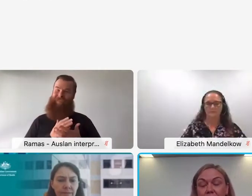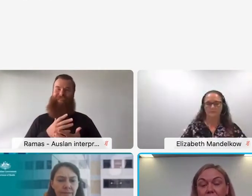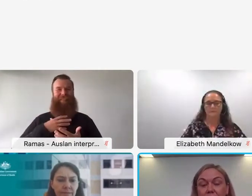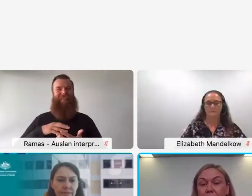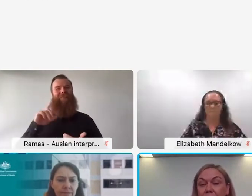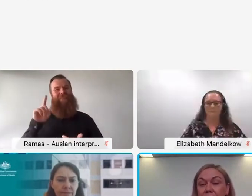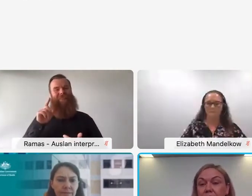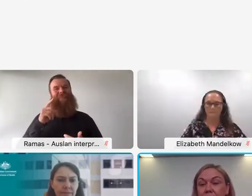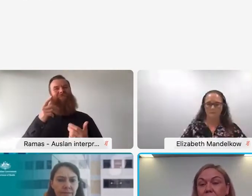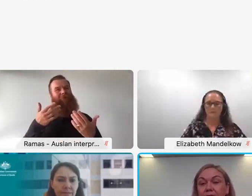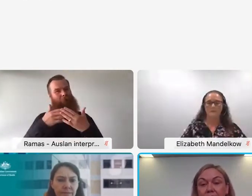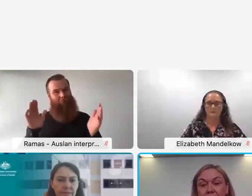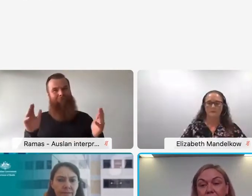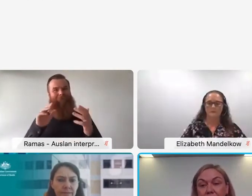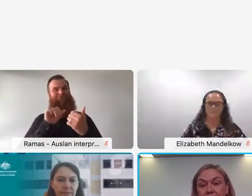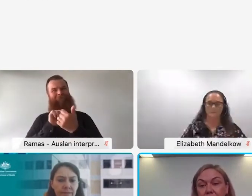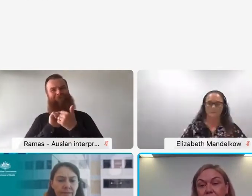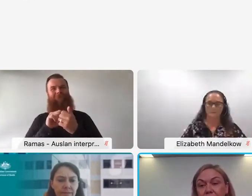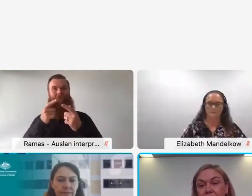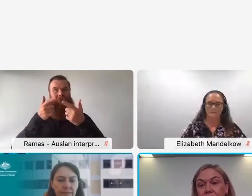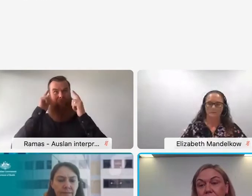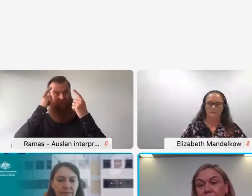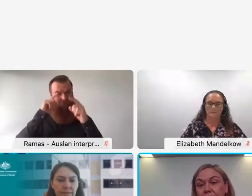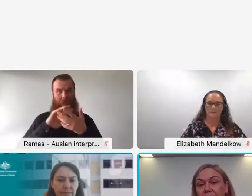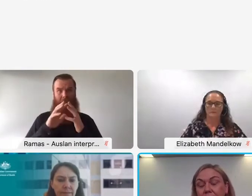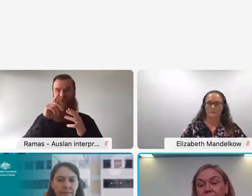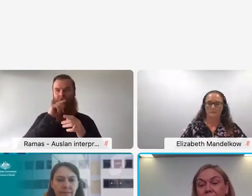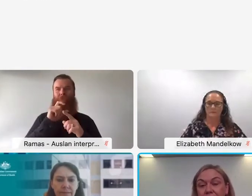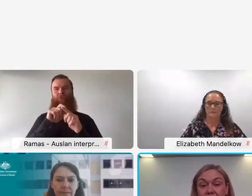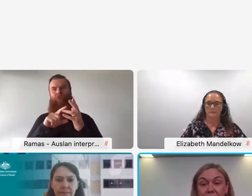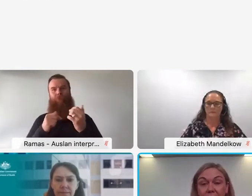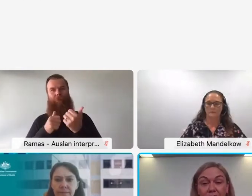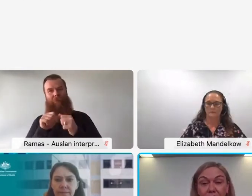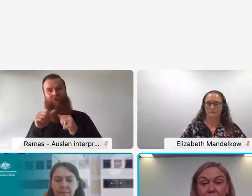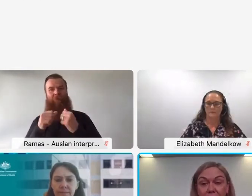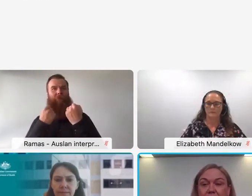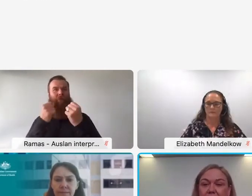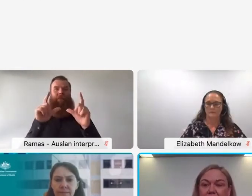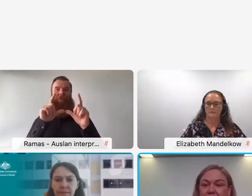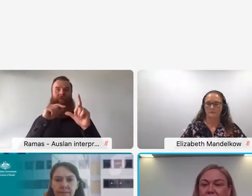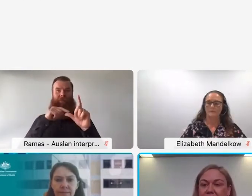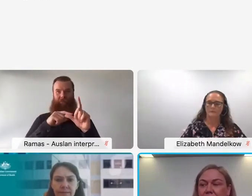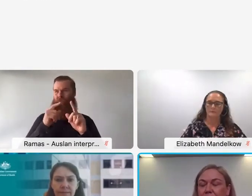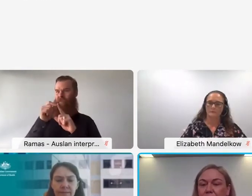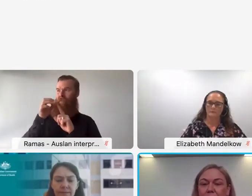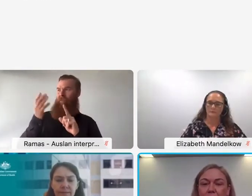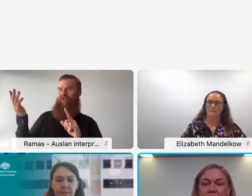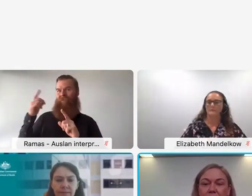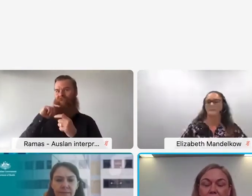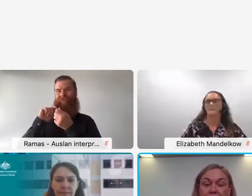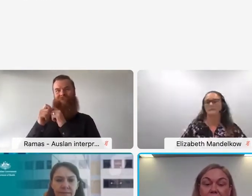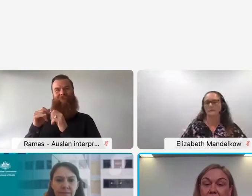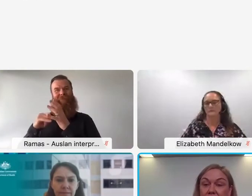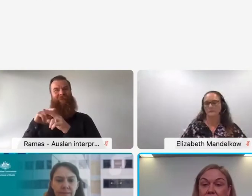with employers to work out how we can do that in the future. And potentially my dream has always been that we would